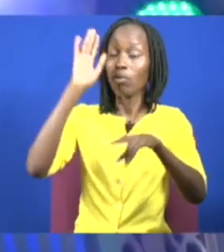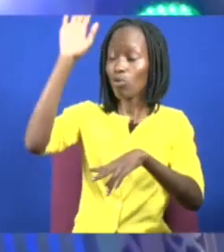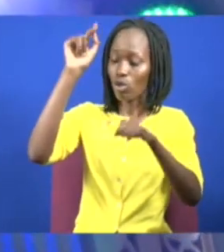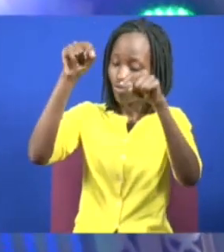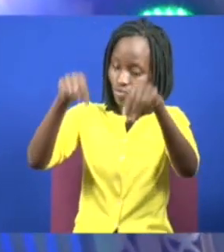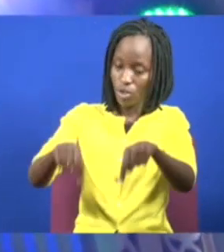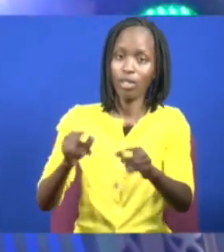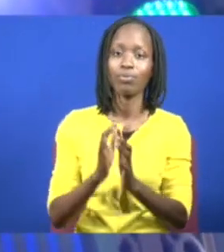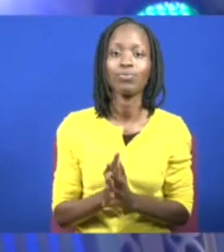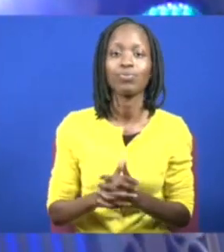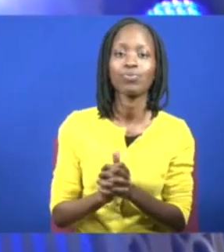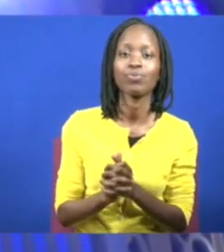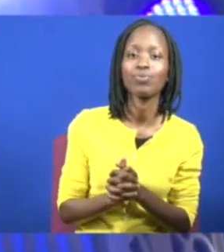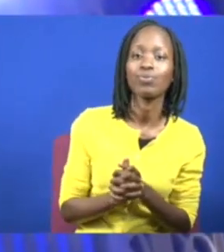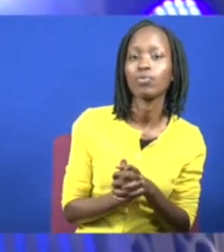day.